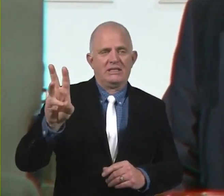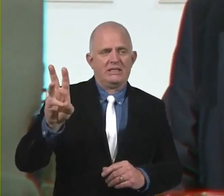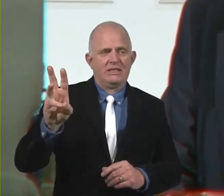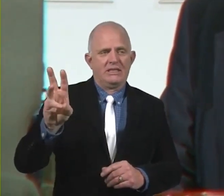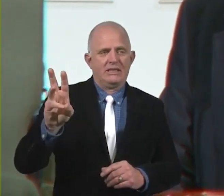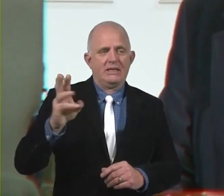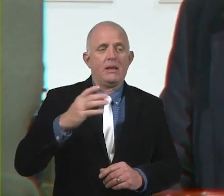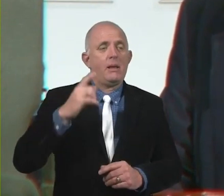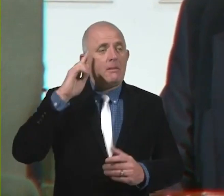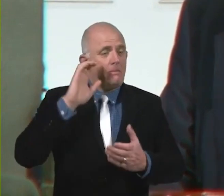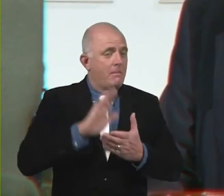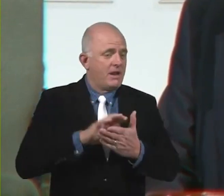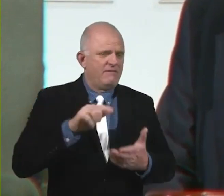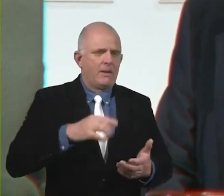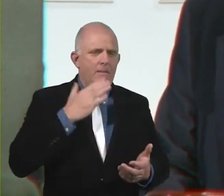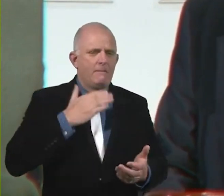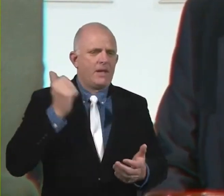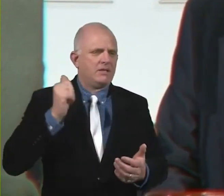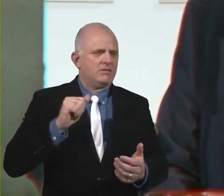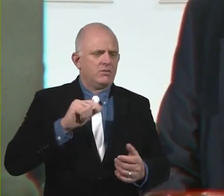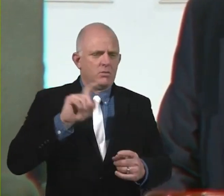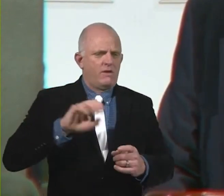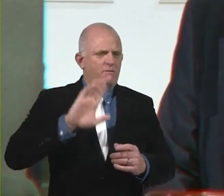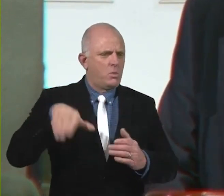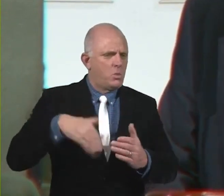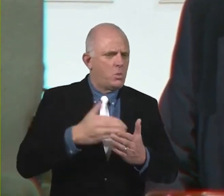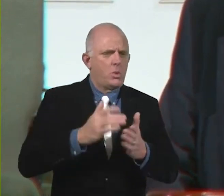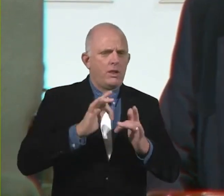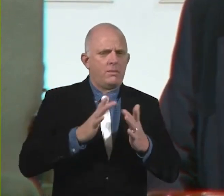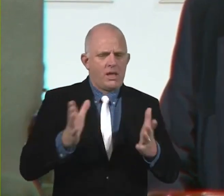greatest question in all of the Bible.